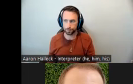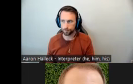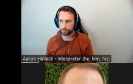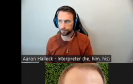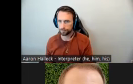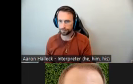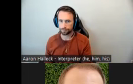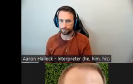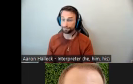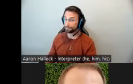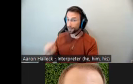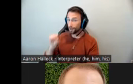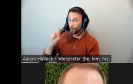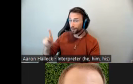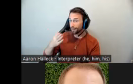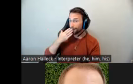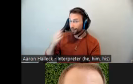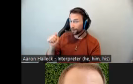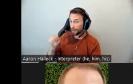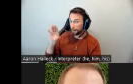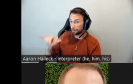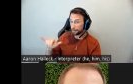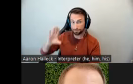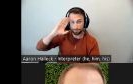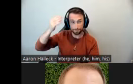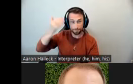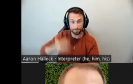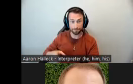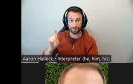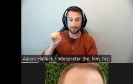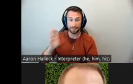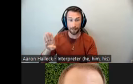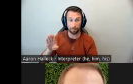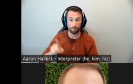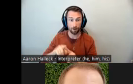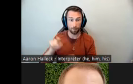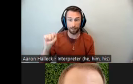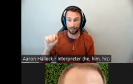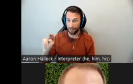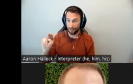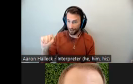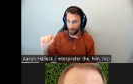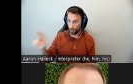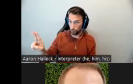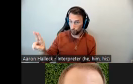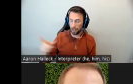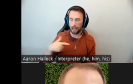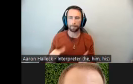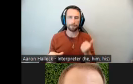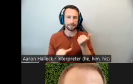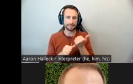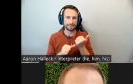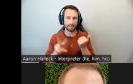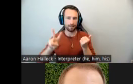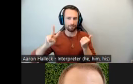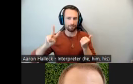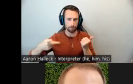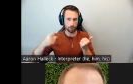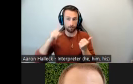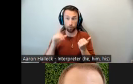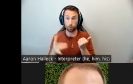Okay, thank you, Amy. Hello, everyone. I'm Deb Witten from NAU, and I'm the Assistant Vice President for Technology Services